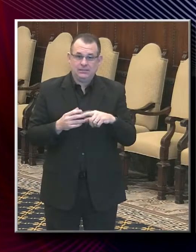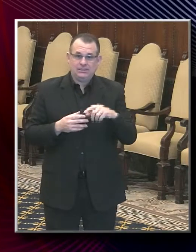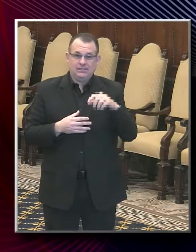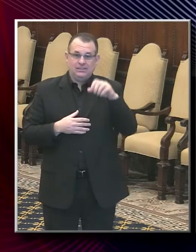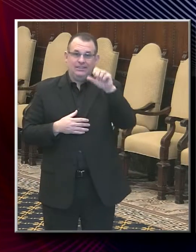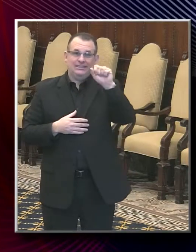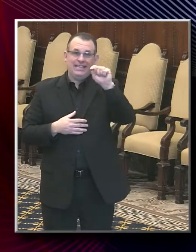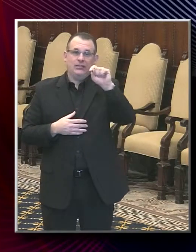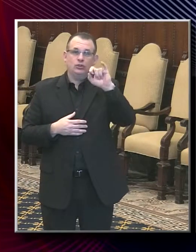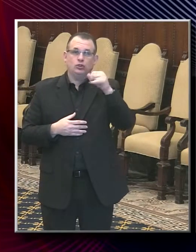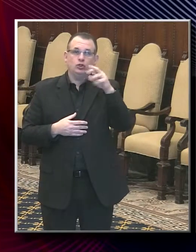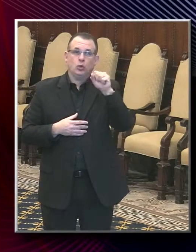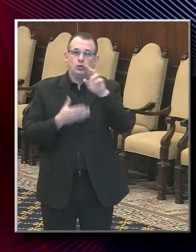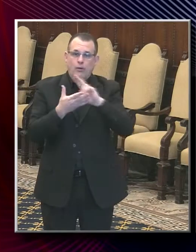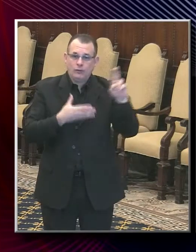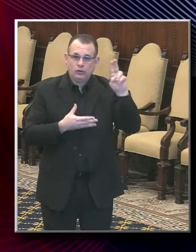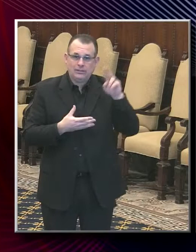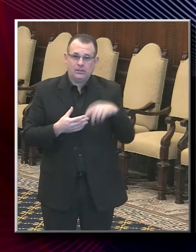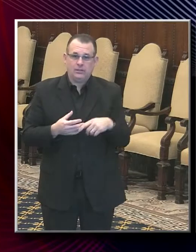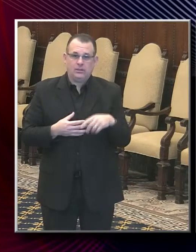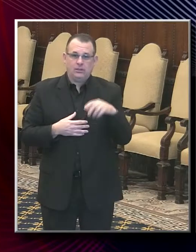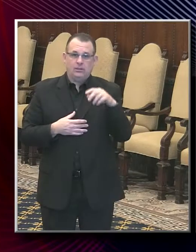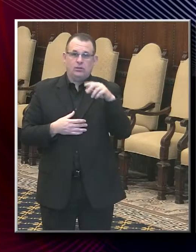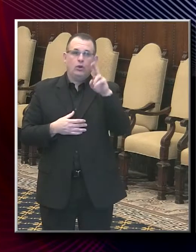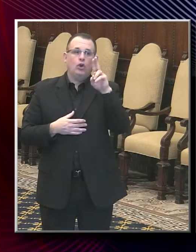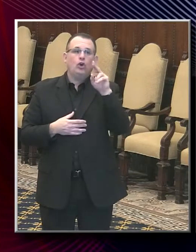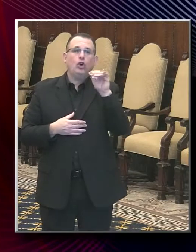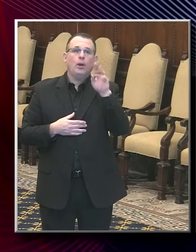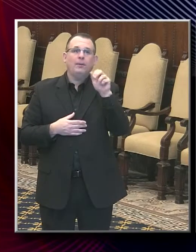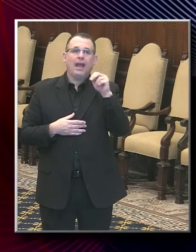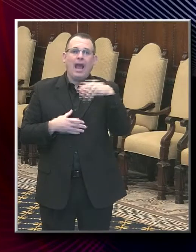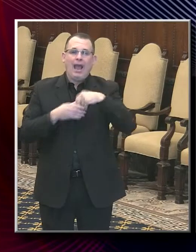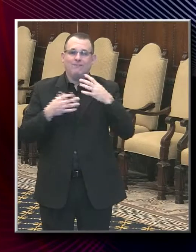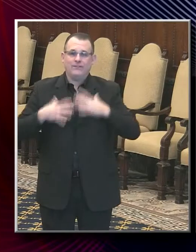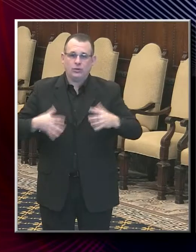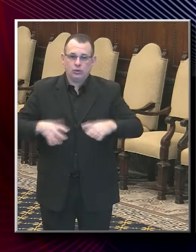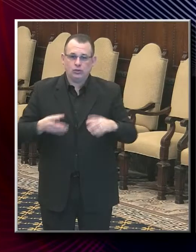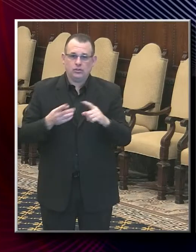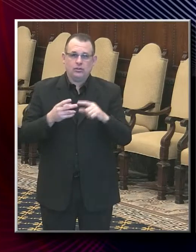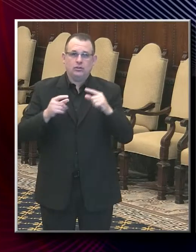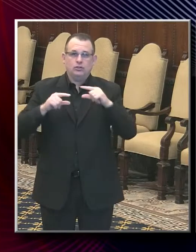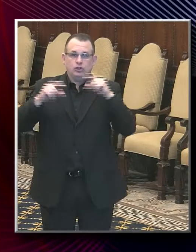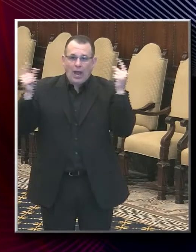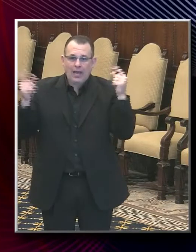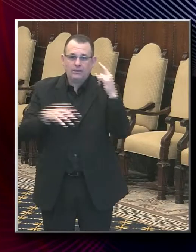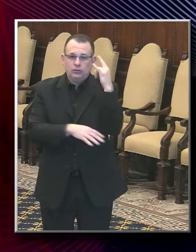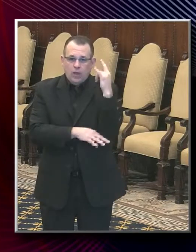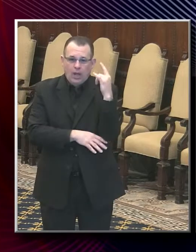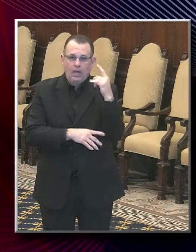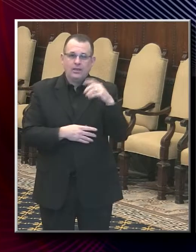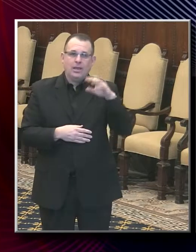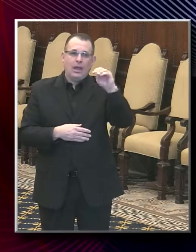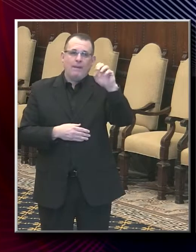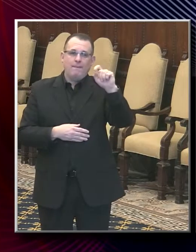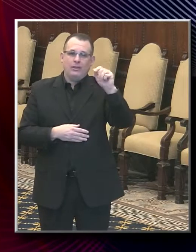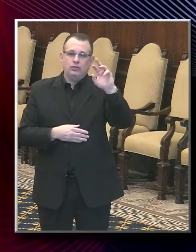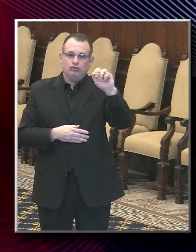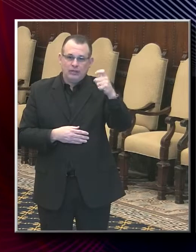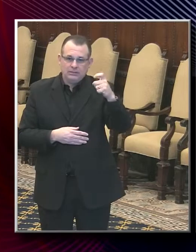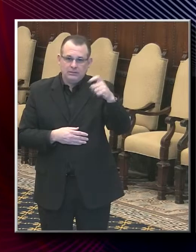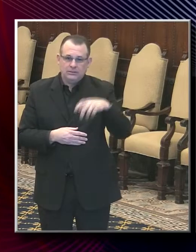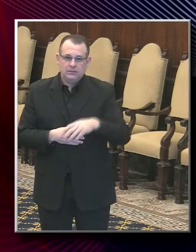University, Urban Outfitters, Giant grocery stores, Metrex,